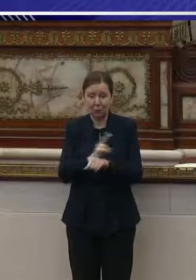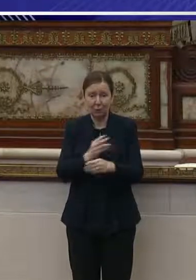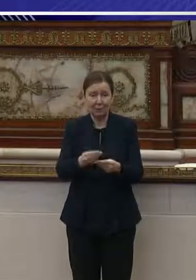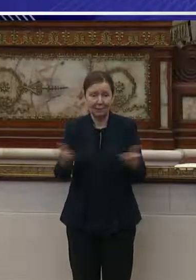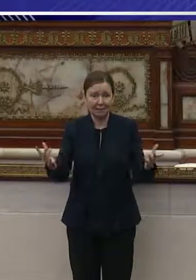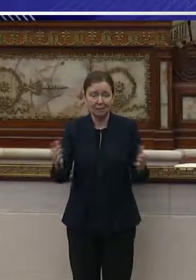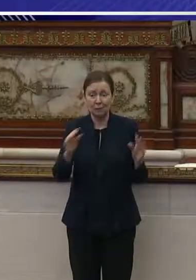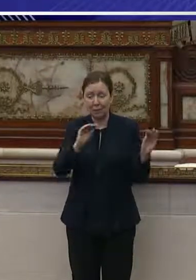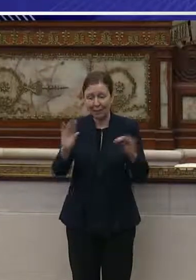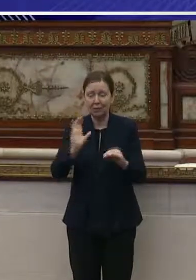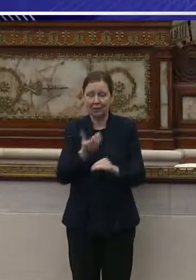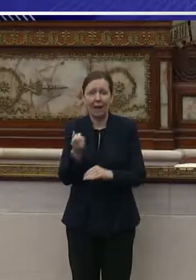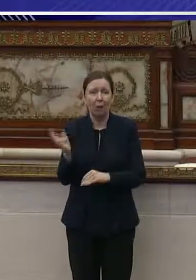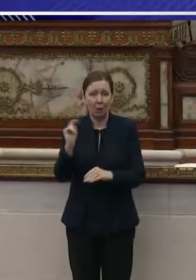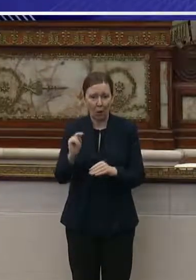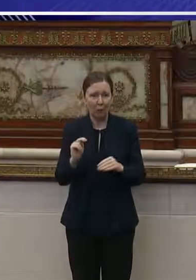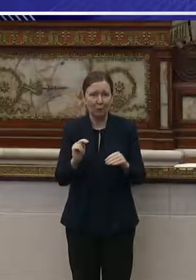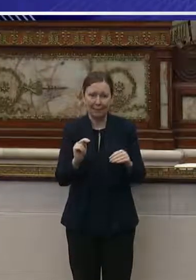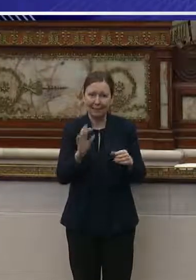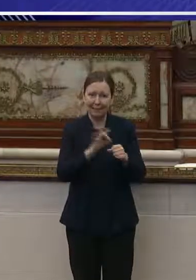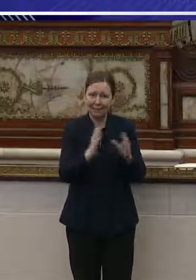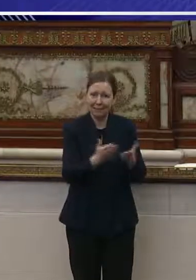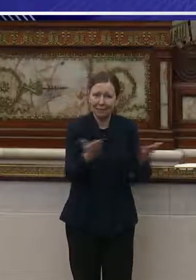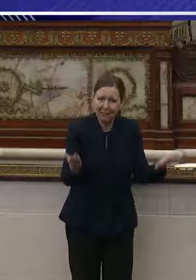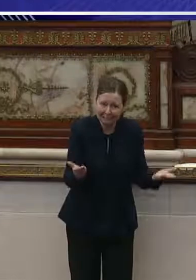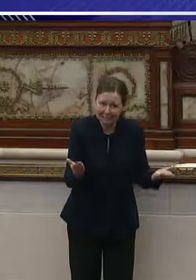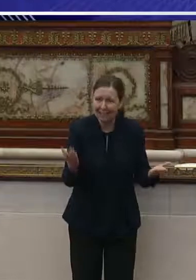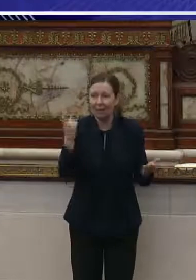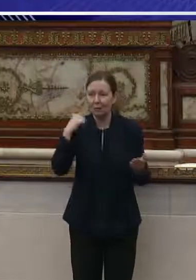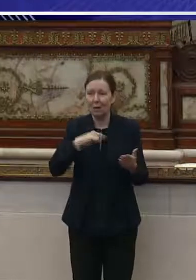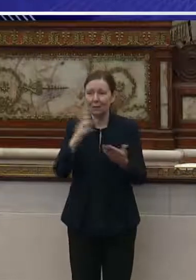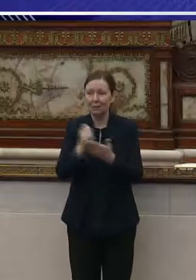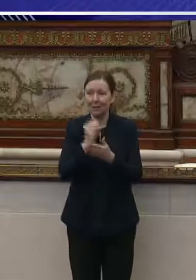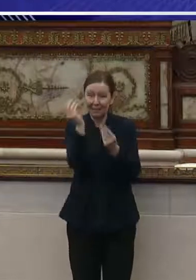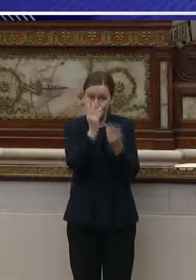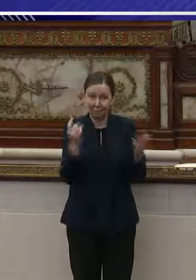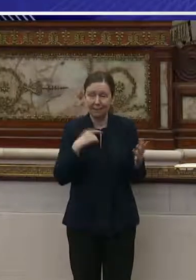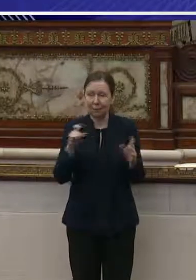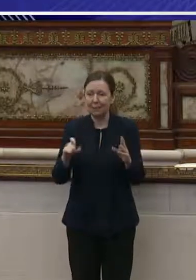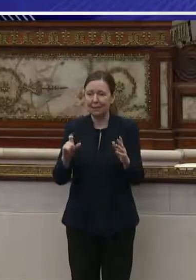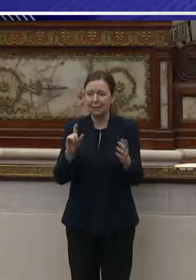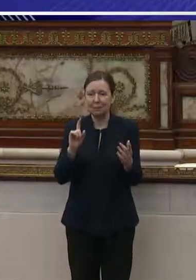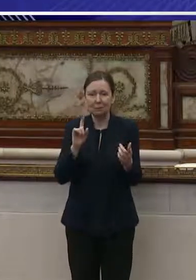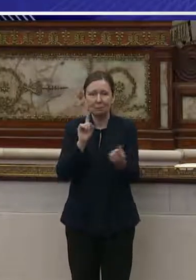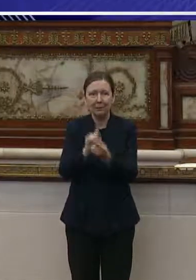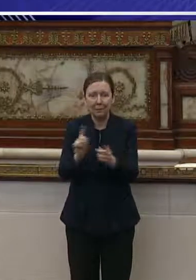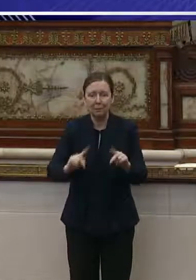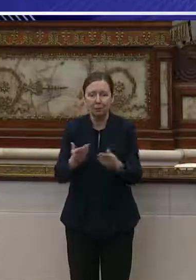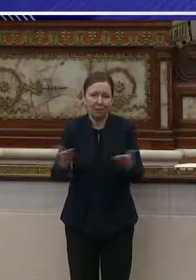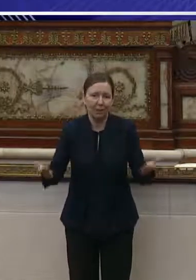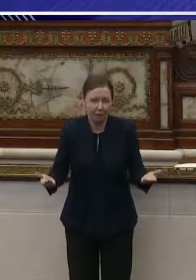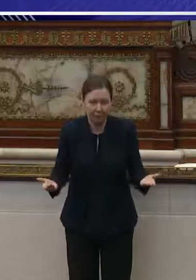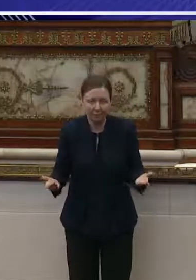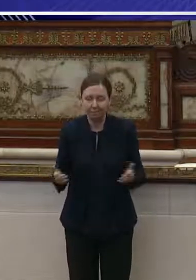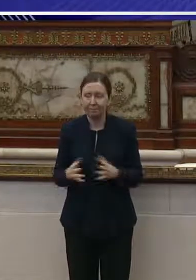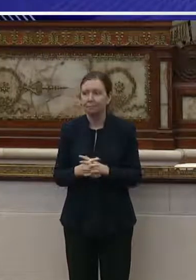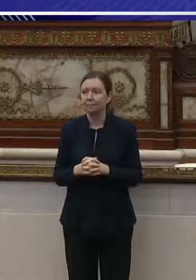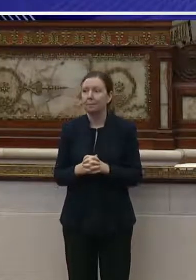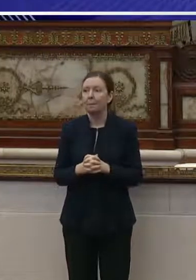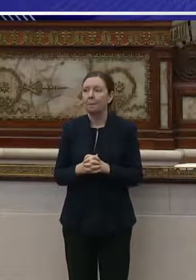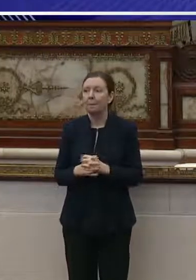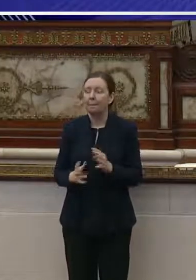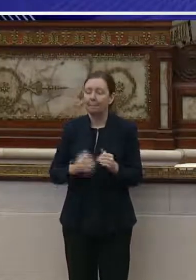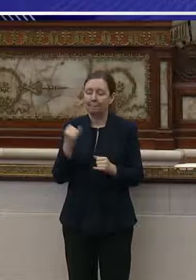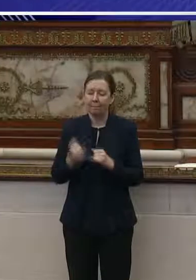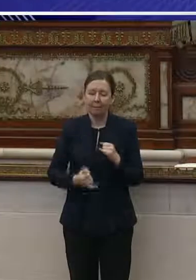to educate our own constituents. And in order for us to get this information out, we really need to meet people where they are. And the